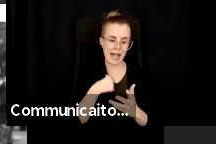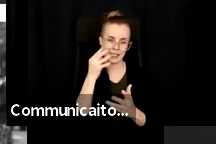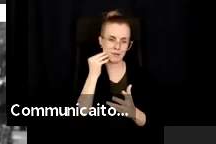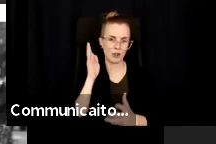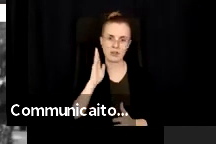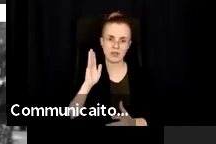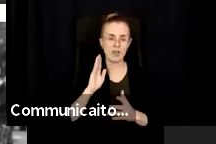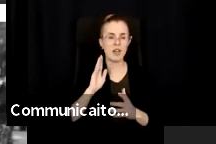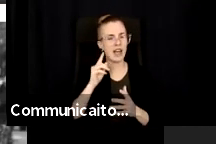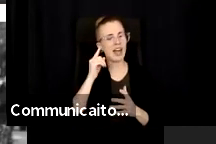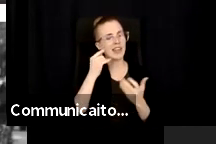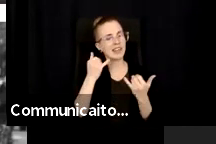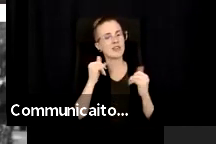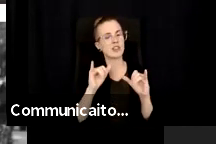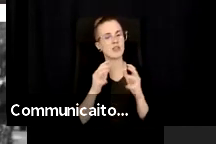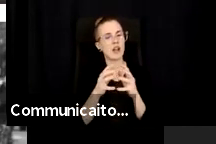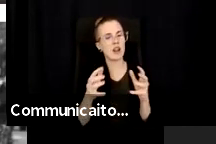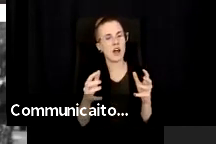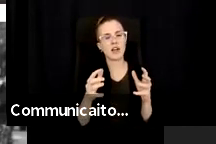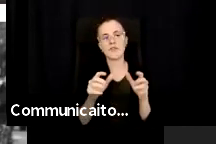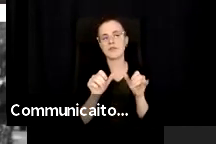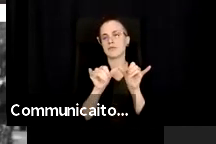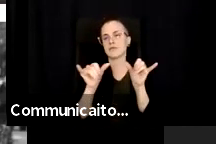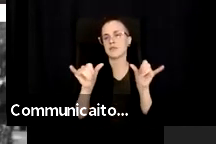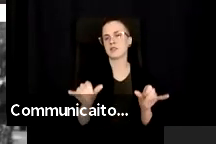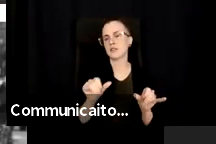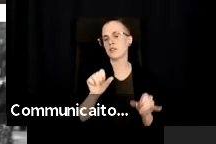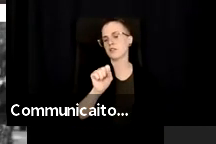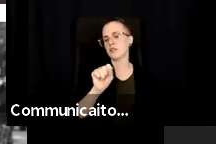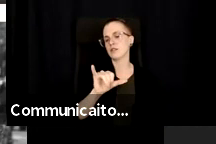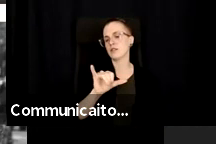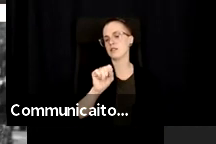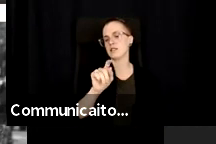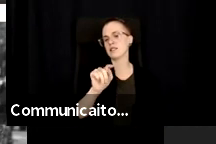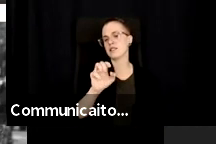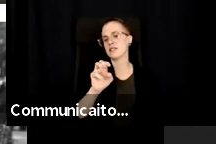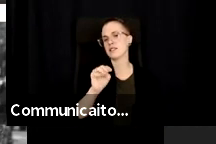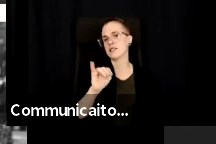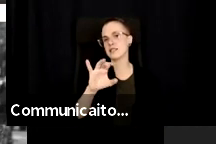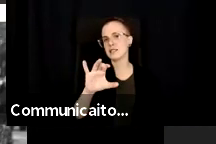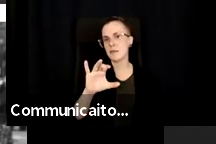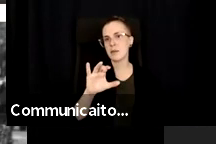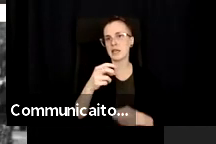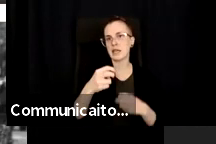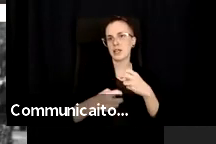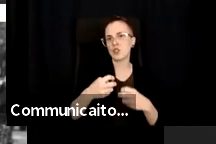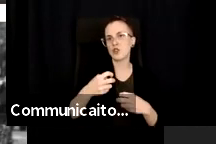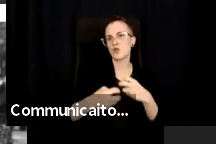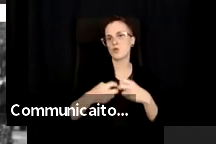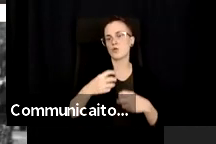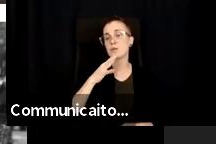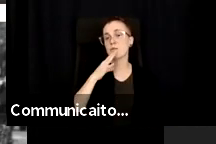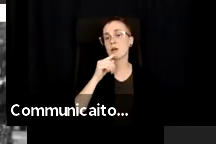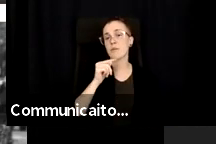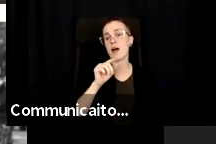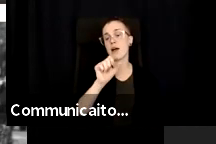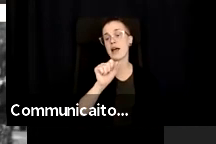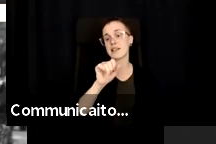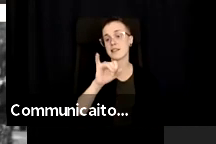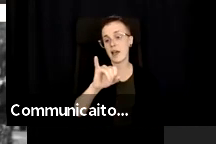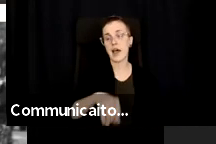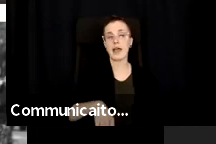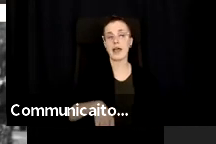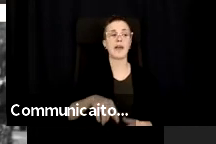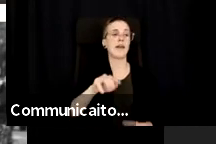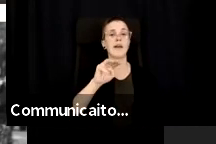of systemic issues within our government. I'm talking about SSI, Medicaid, nursing